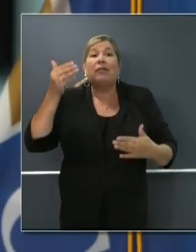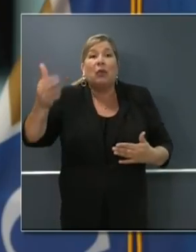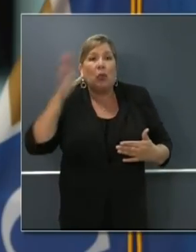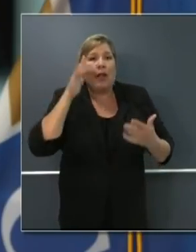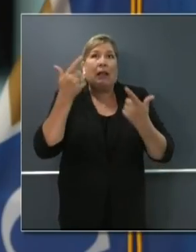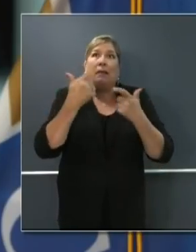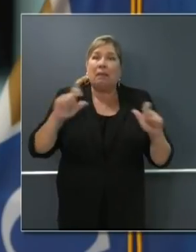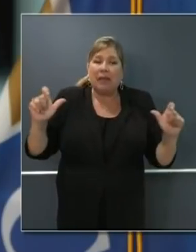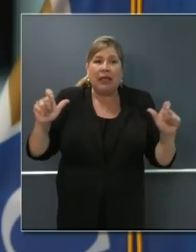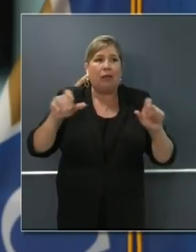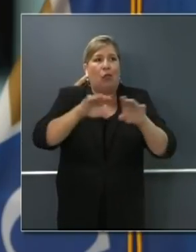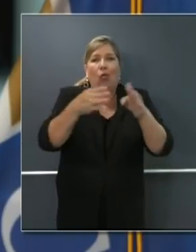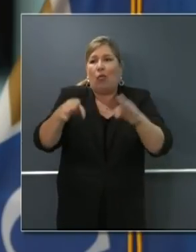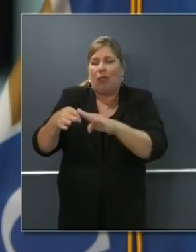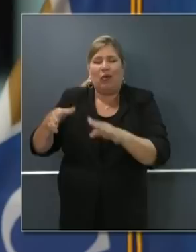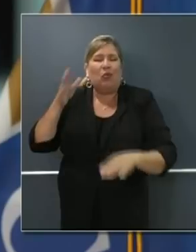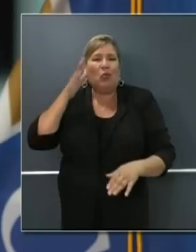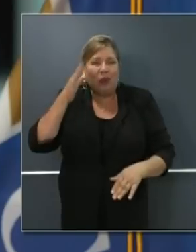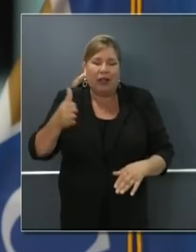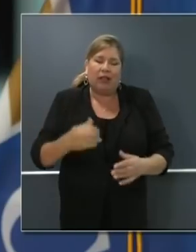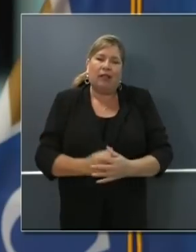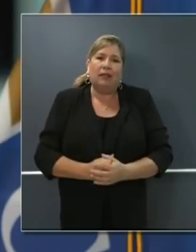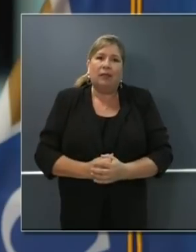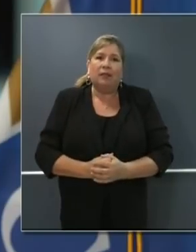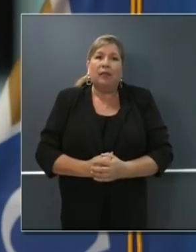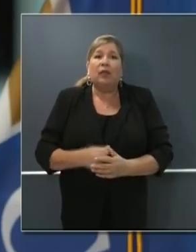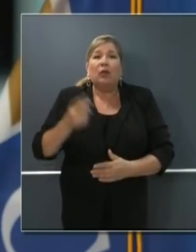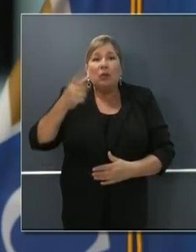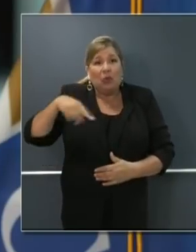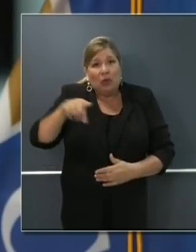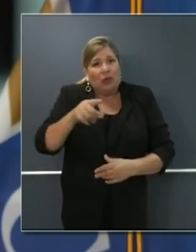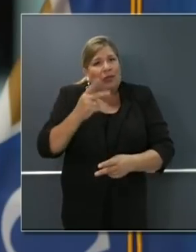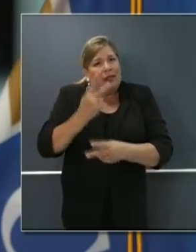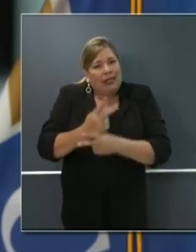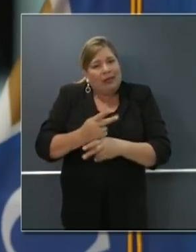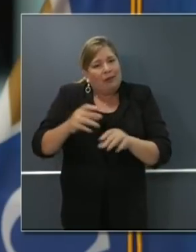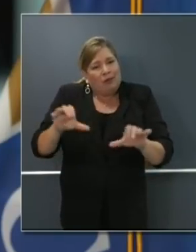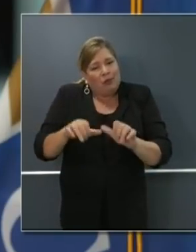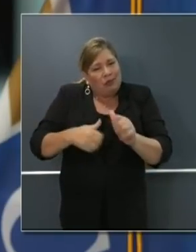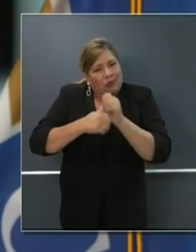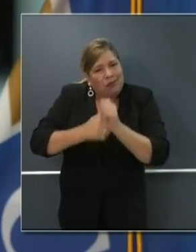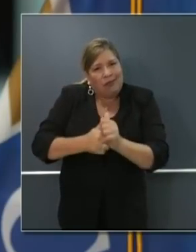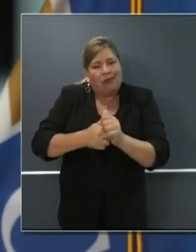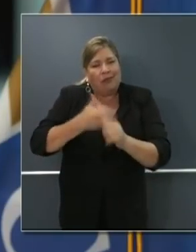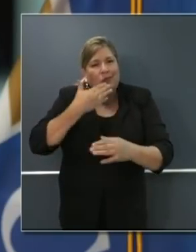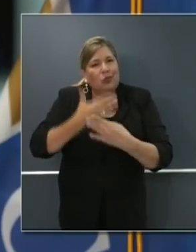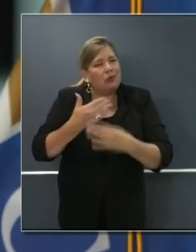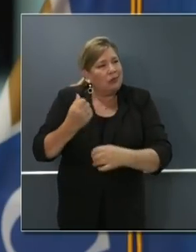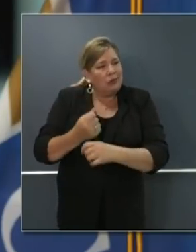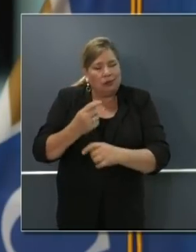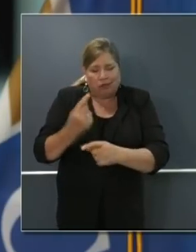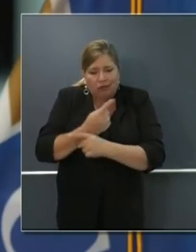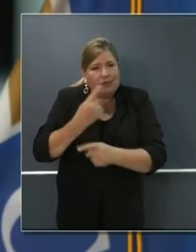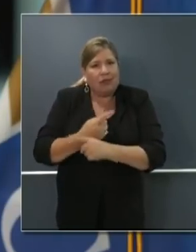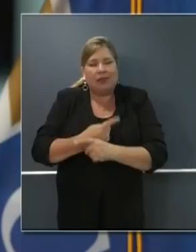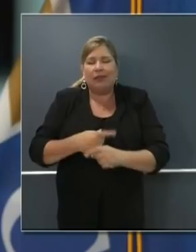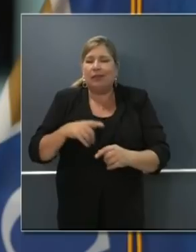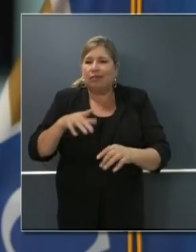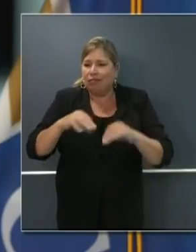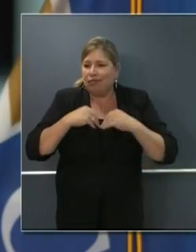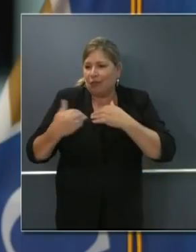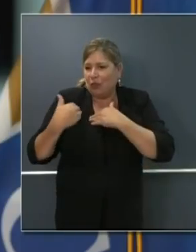so keep up the good work. Let's focus on targeting problem areas. Let's fix them. Let's get